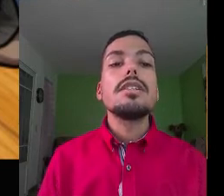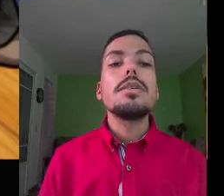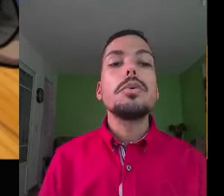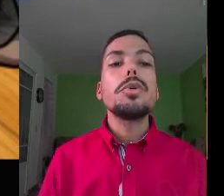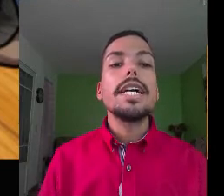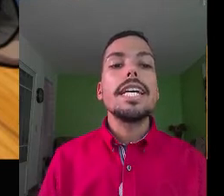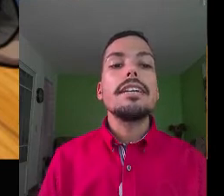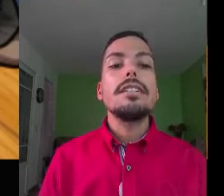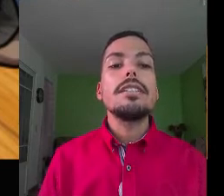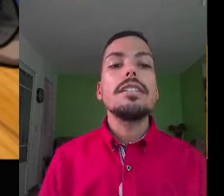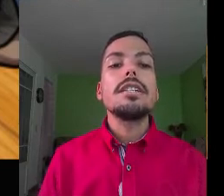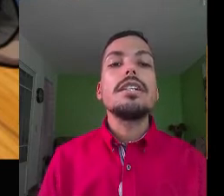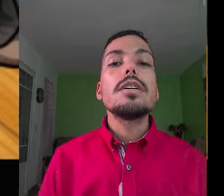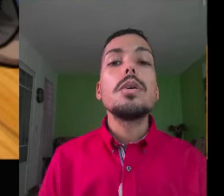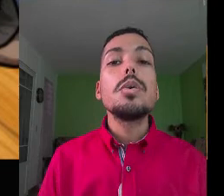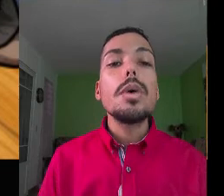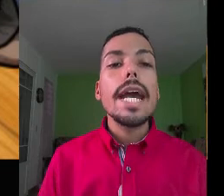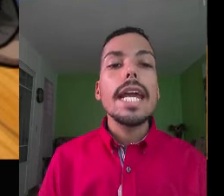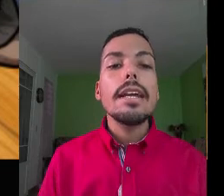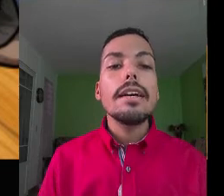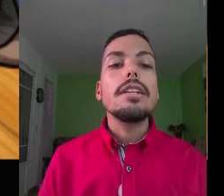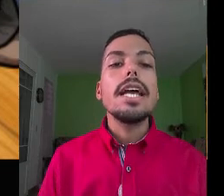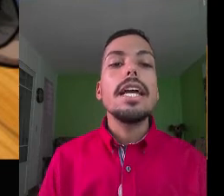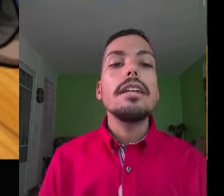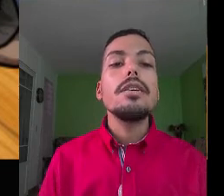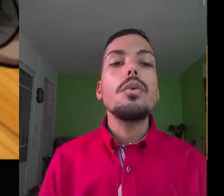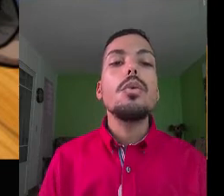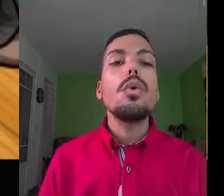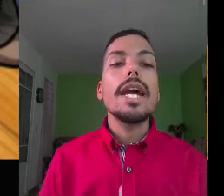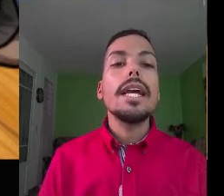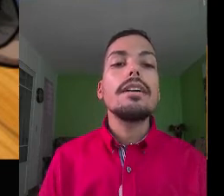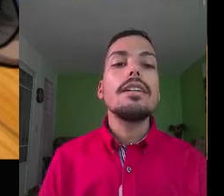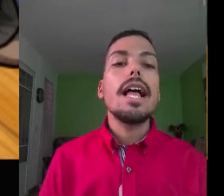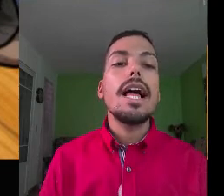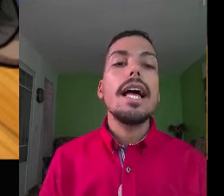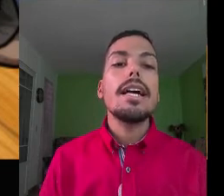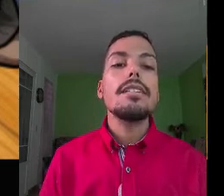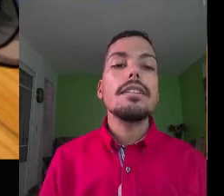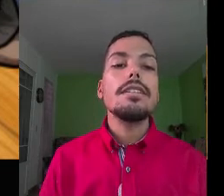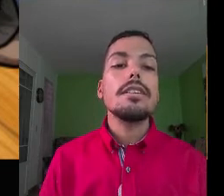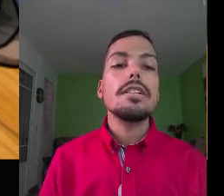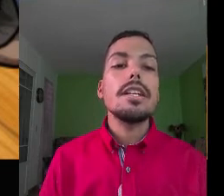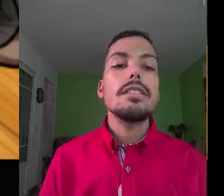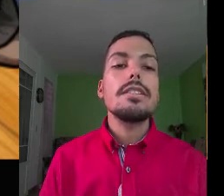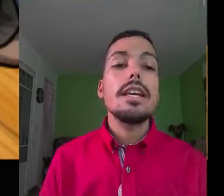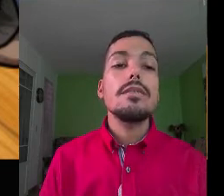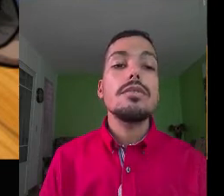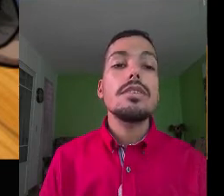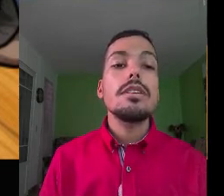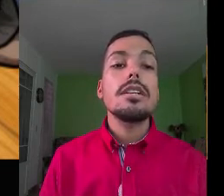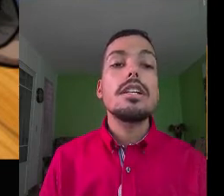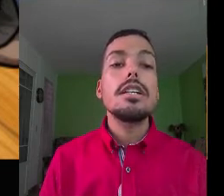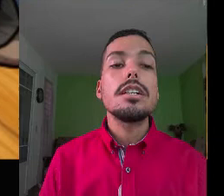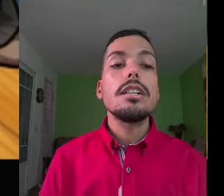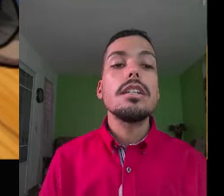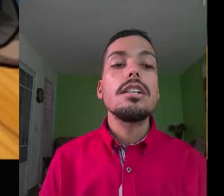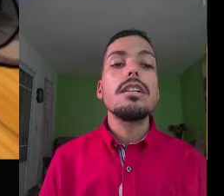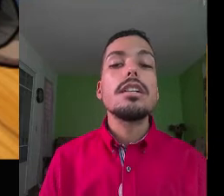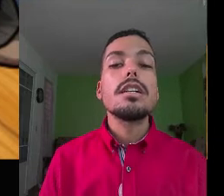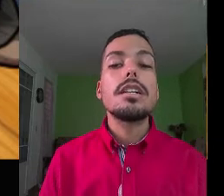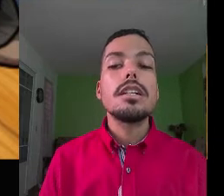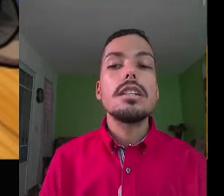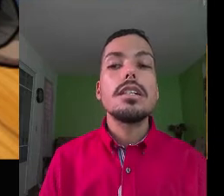quail. Quail. Quail. And quail has a letter that sounds